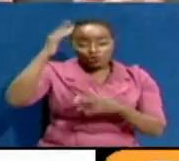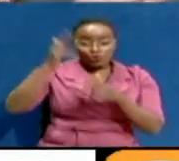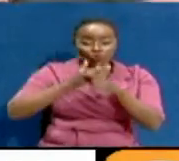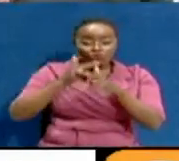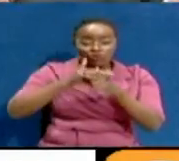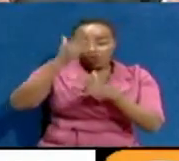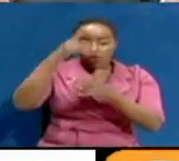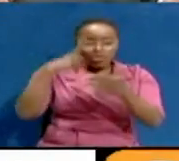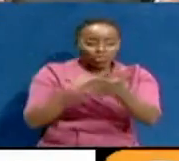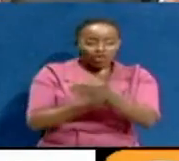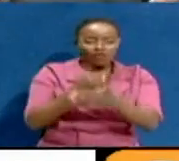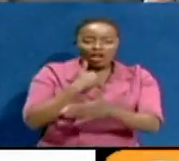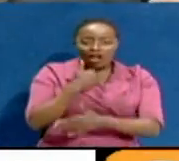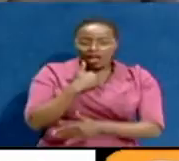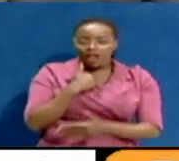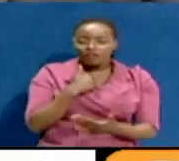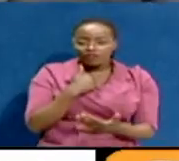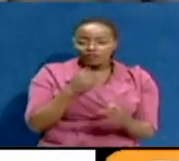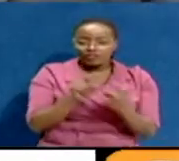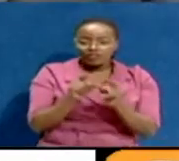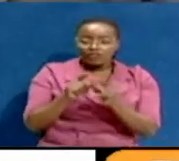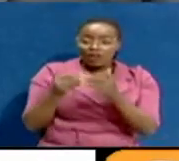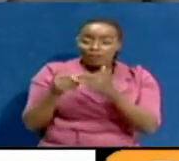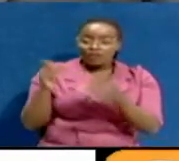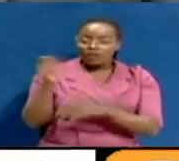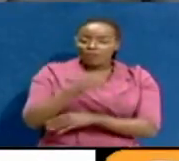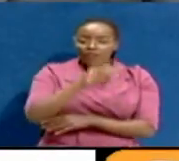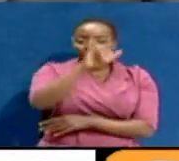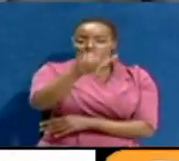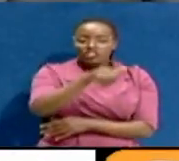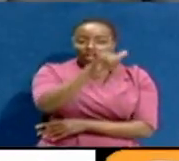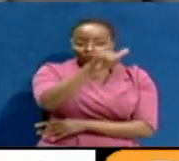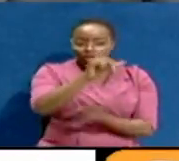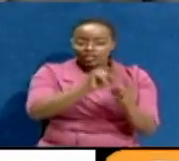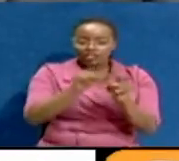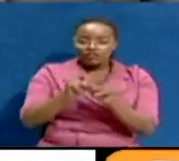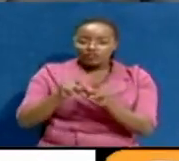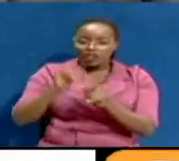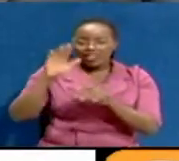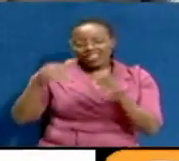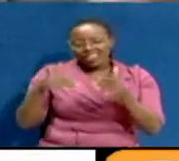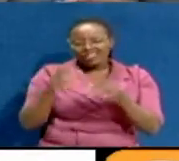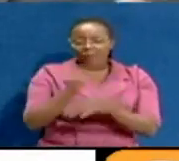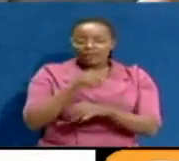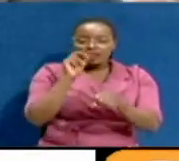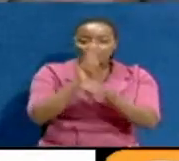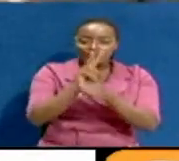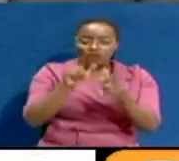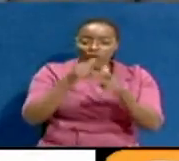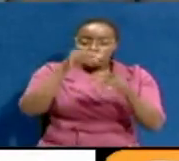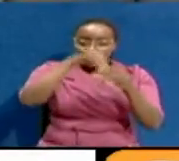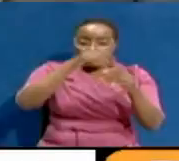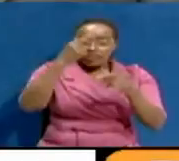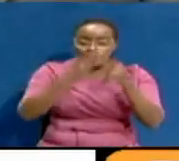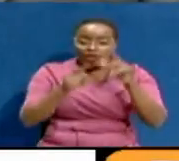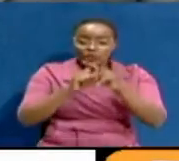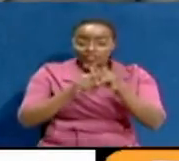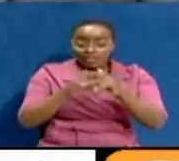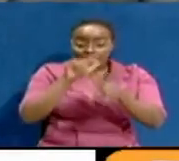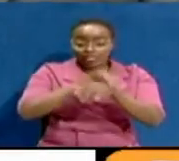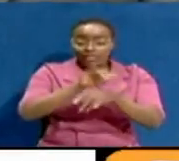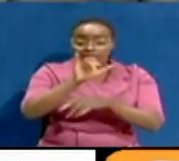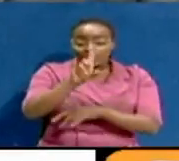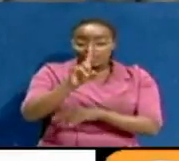the vaccine, people started being vaccinated when? Earlier this year in January and so on. And late December, I think. Late December and so on. So within a year, we're going to start to get